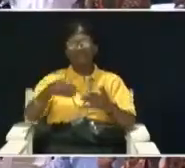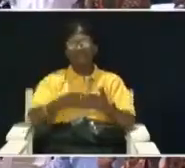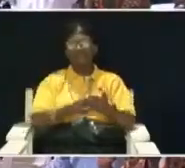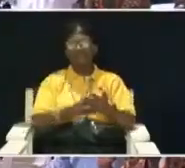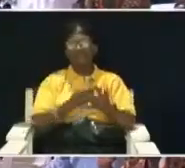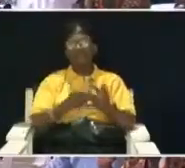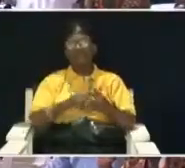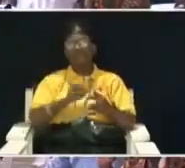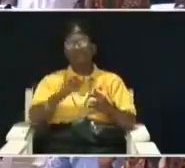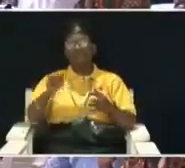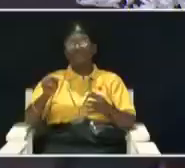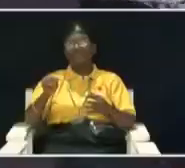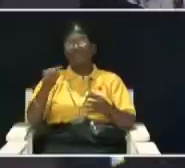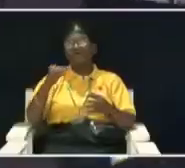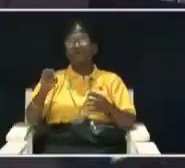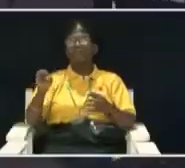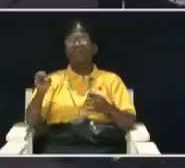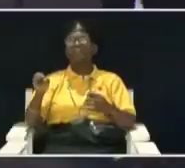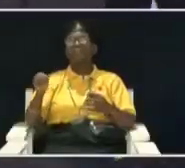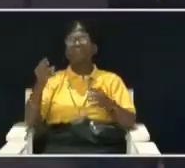of multiple joys,